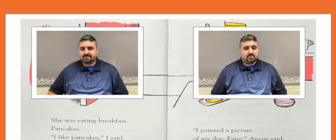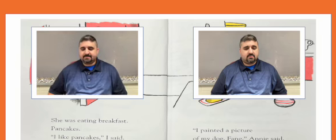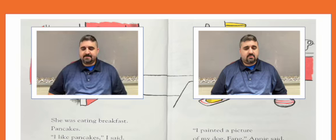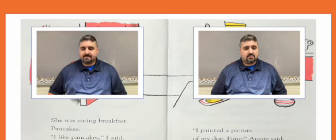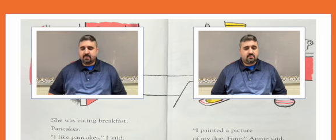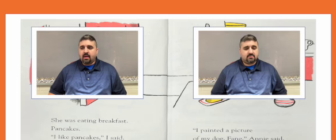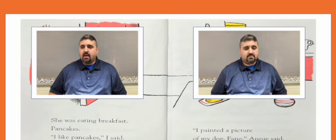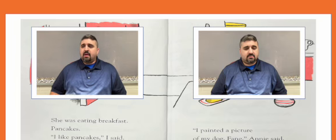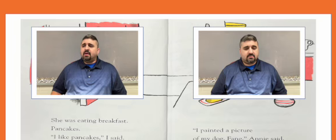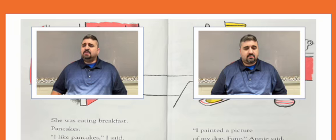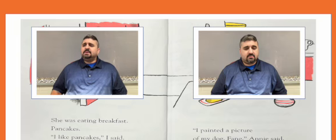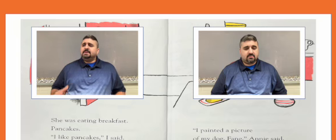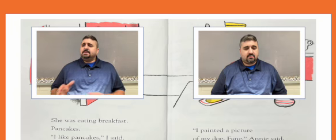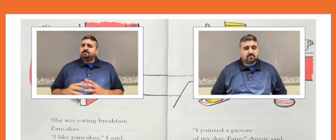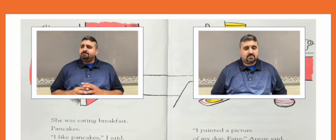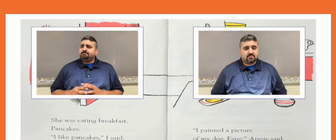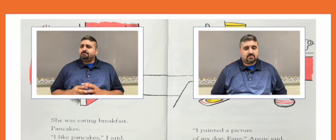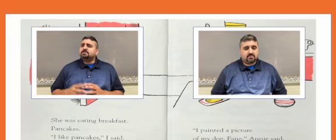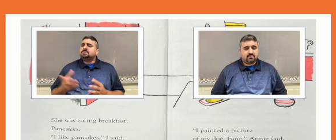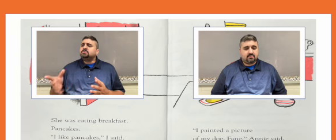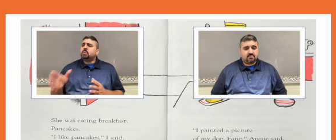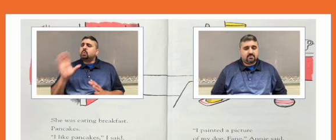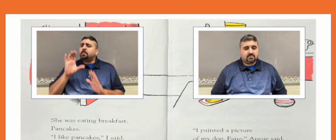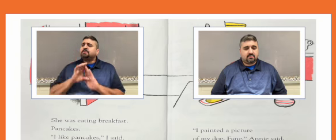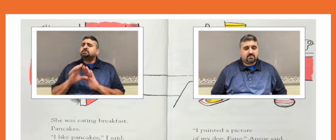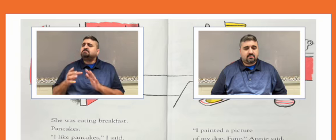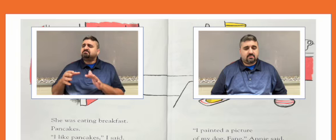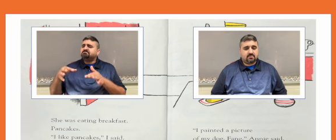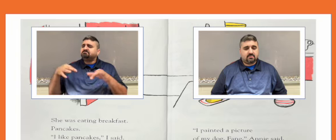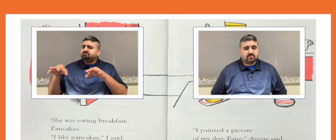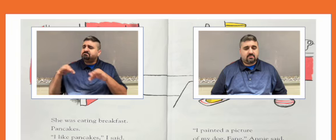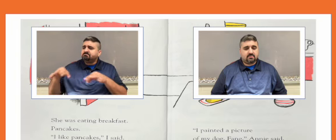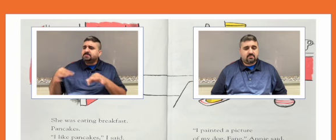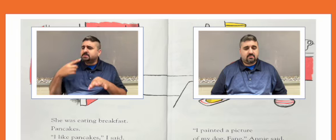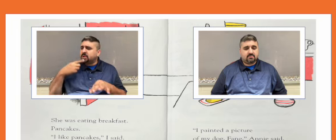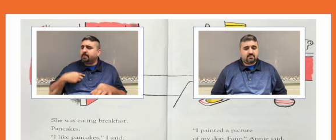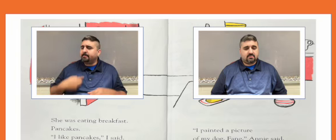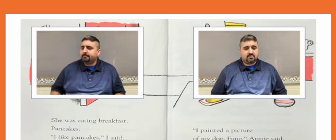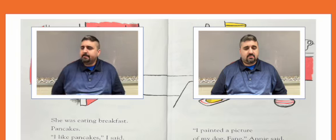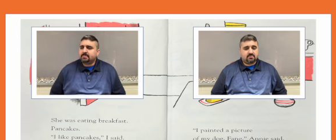Now, tell me about your picture, I said.